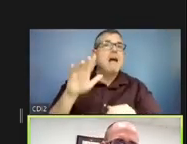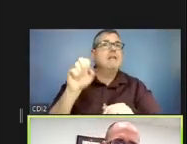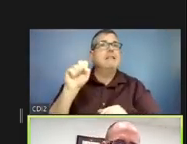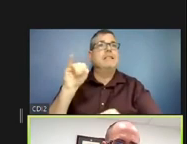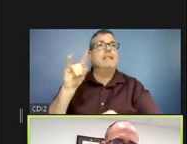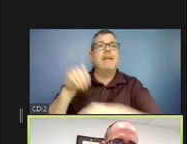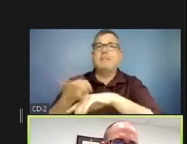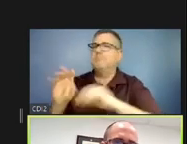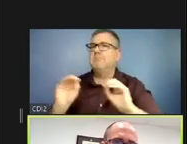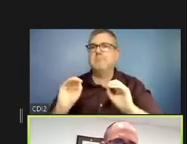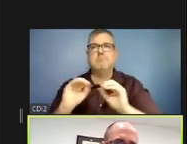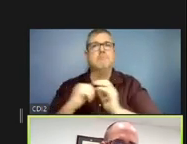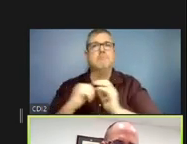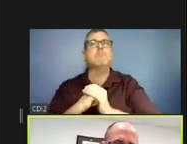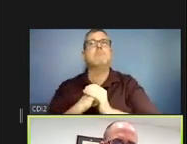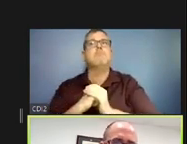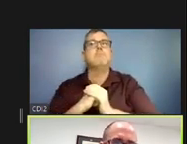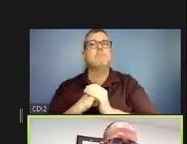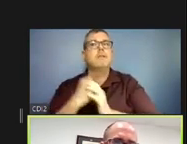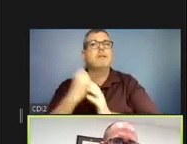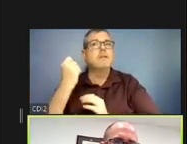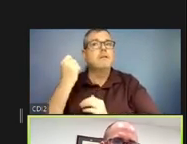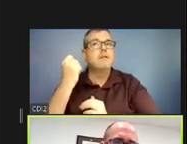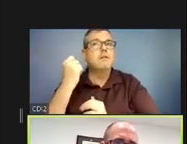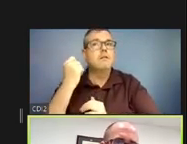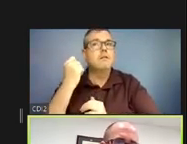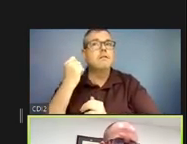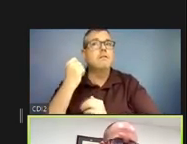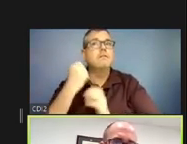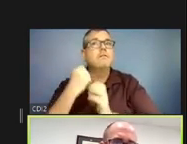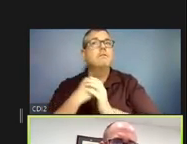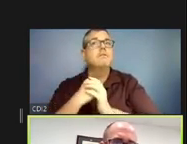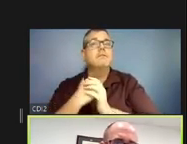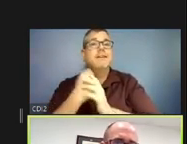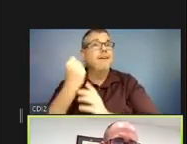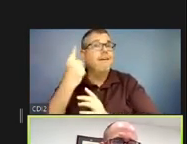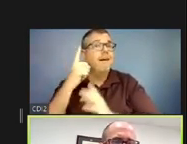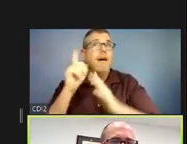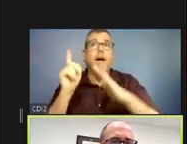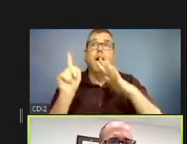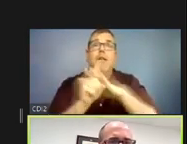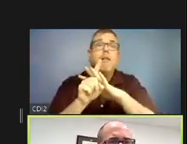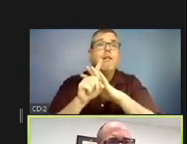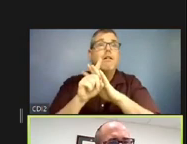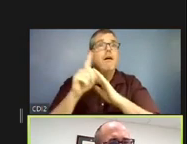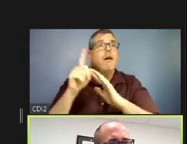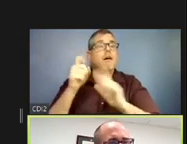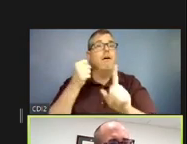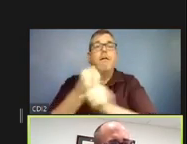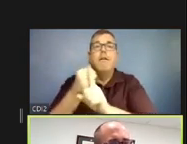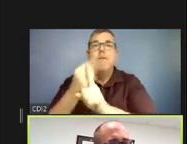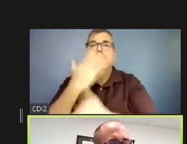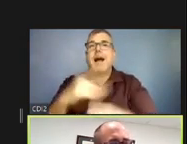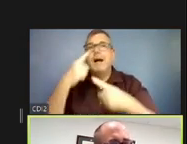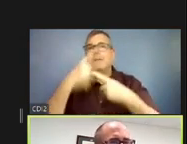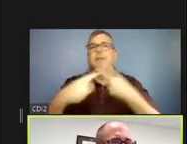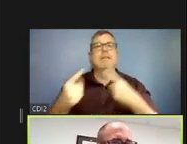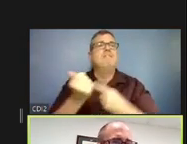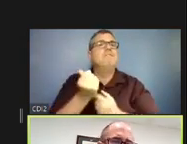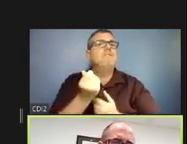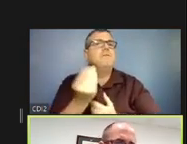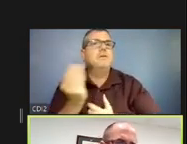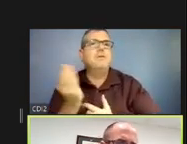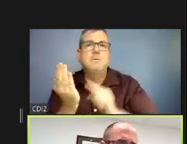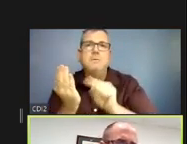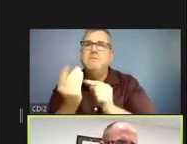could have some fever, some muscle aches, headache, feeling tired, and that's almost exclusively after